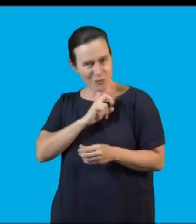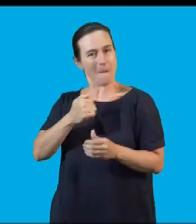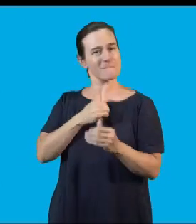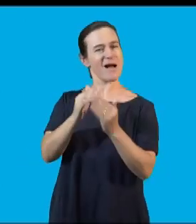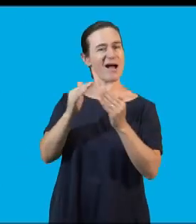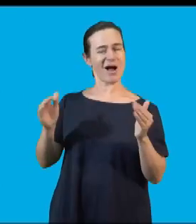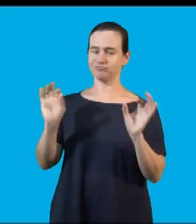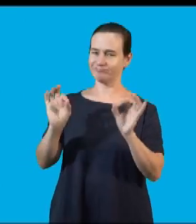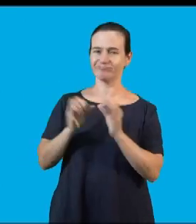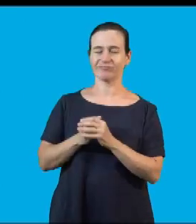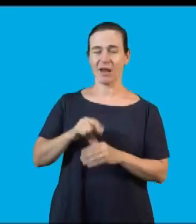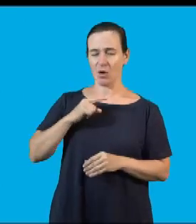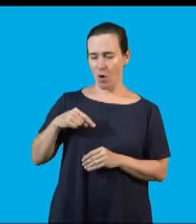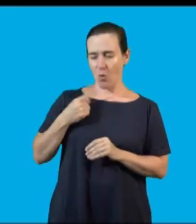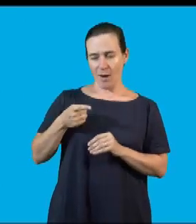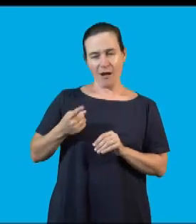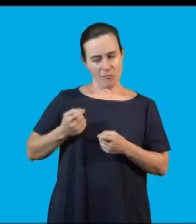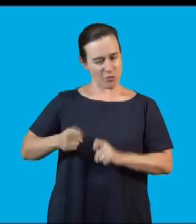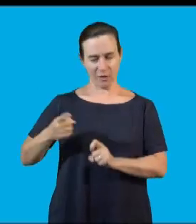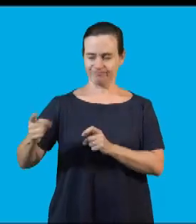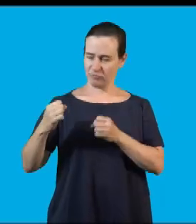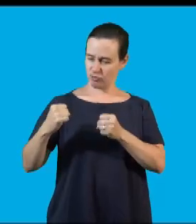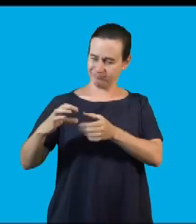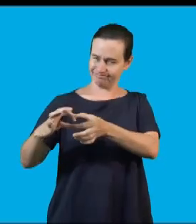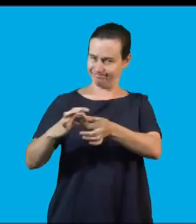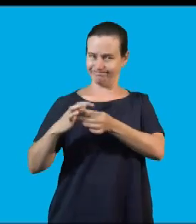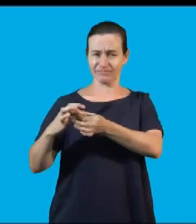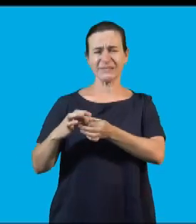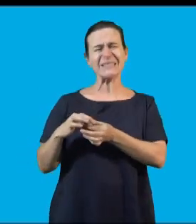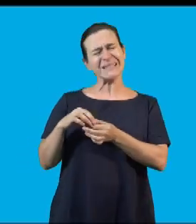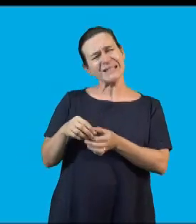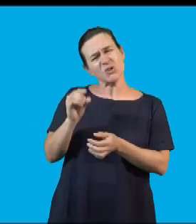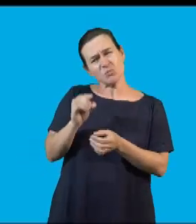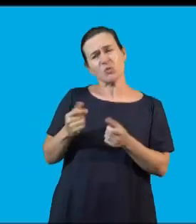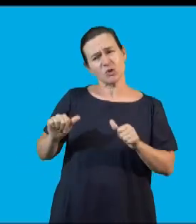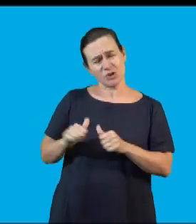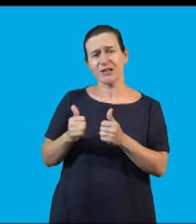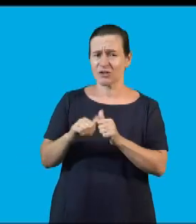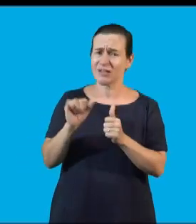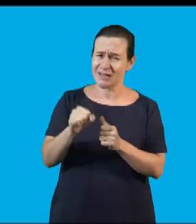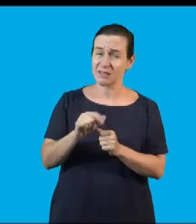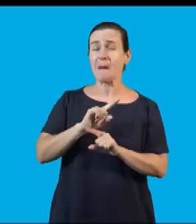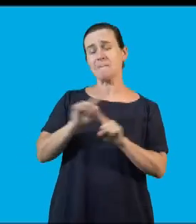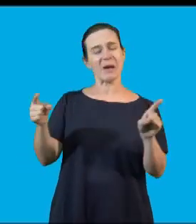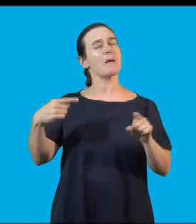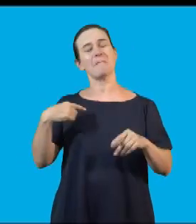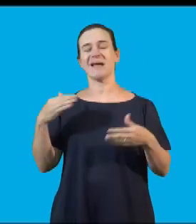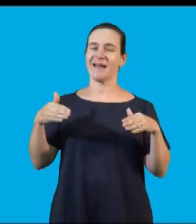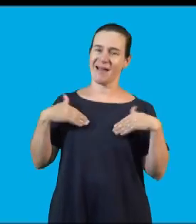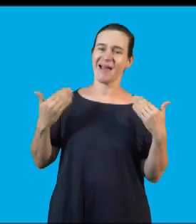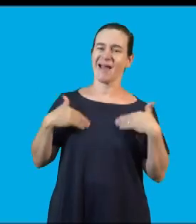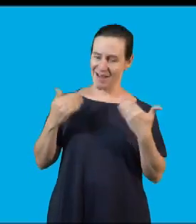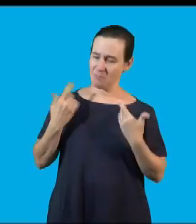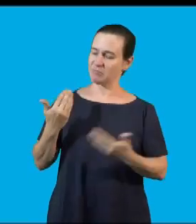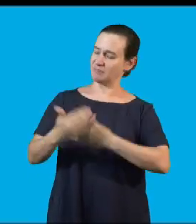in wonderfully, and we are already forming a strong bond. There have been a few small challenges, but overall, I am